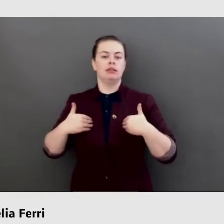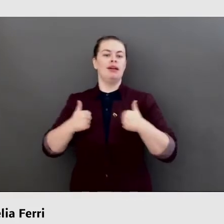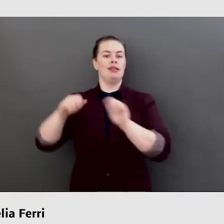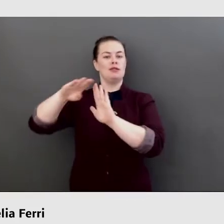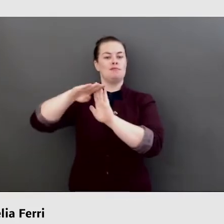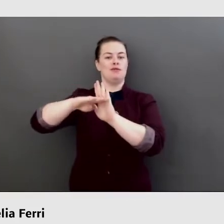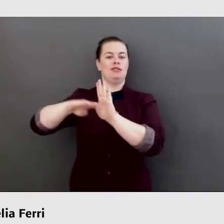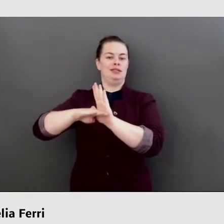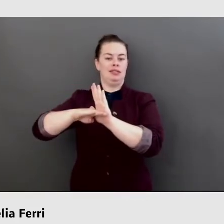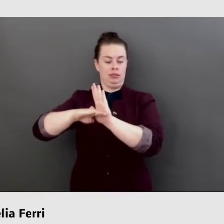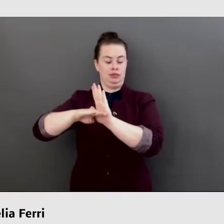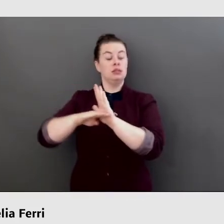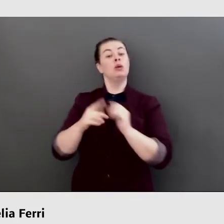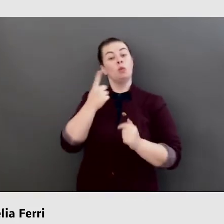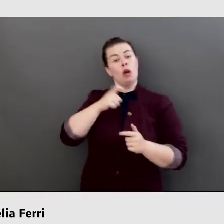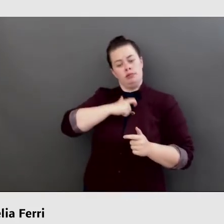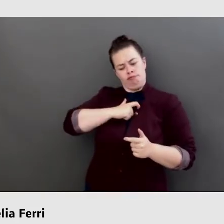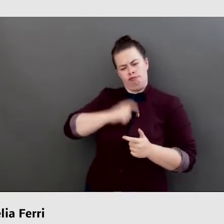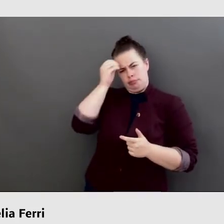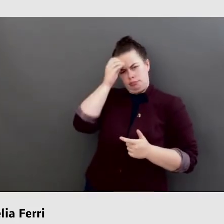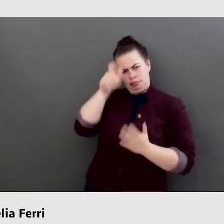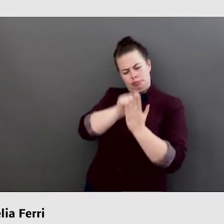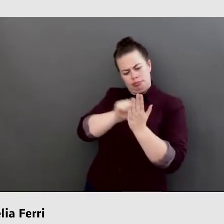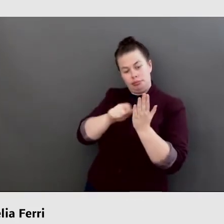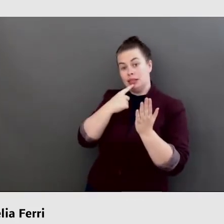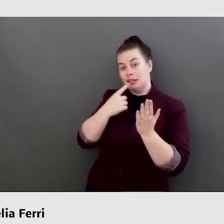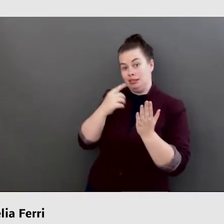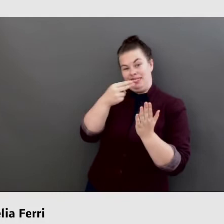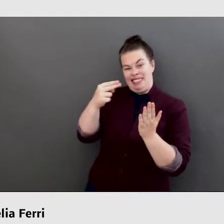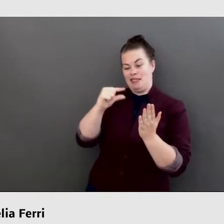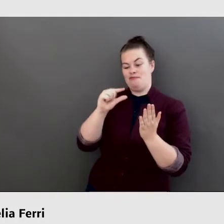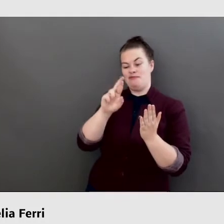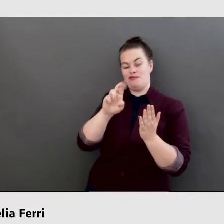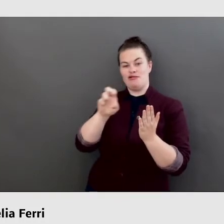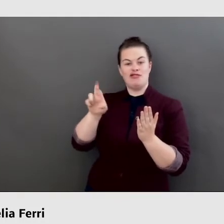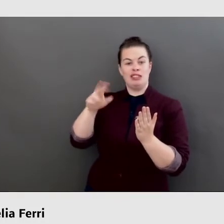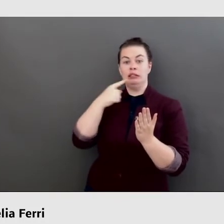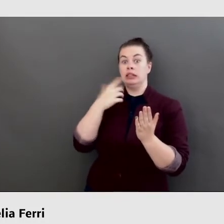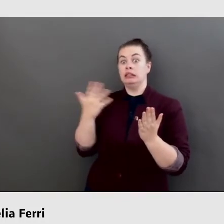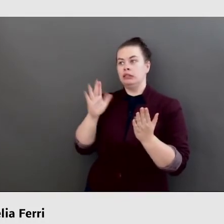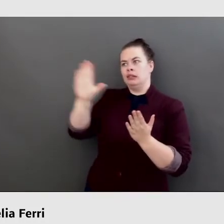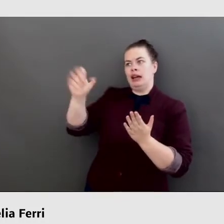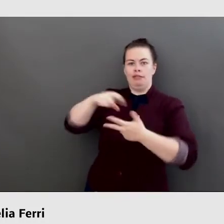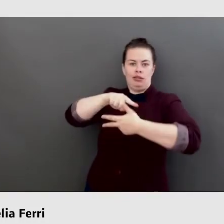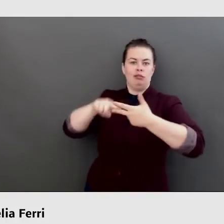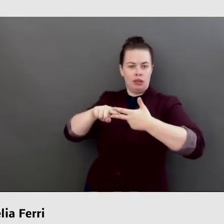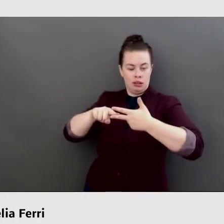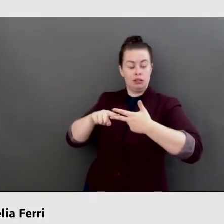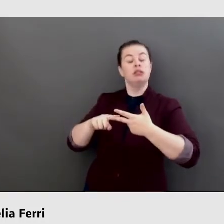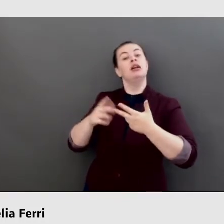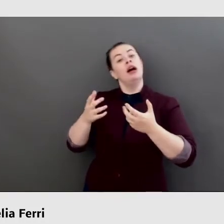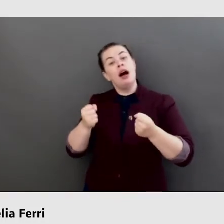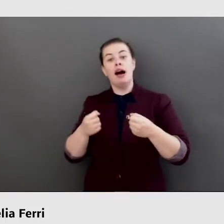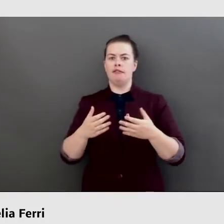and according to several scholars, in particular Greer, EU health policy has three phases. There is an explicit health